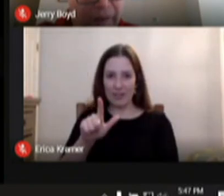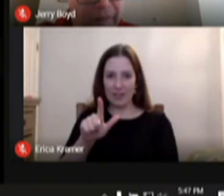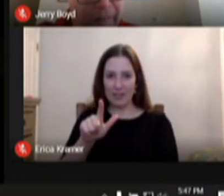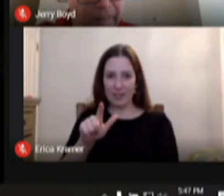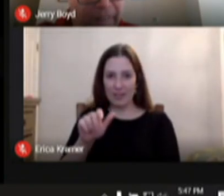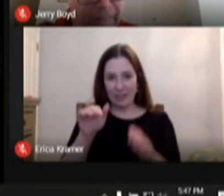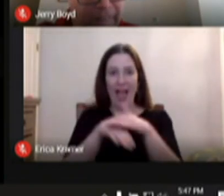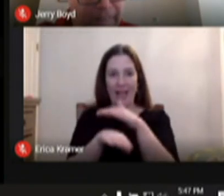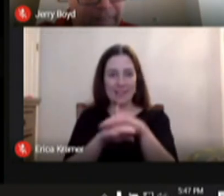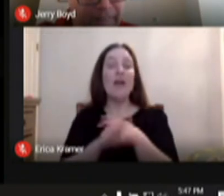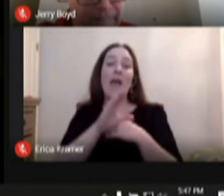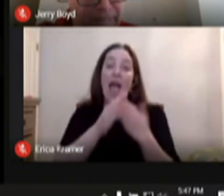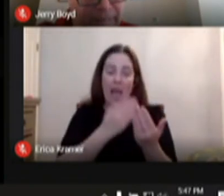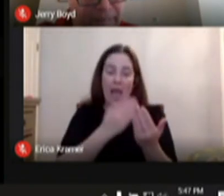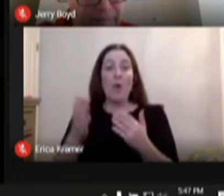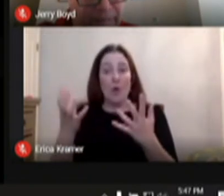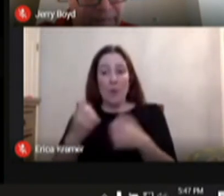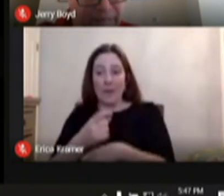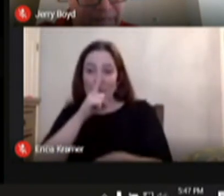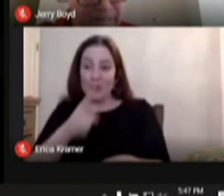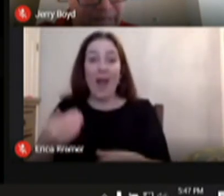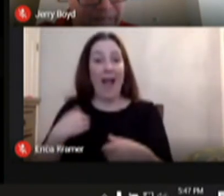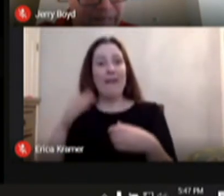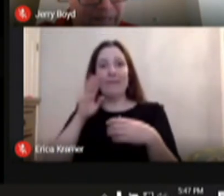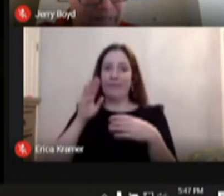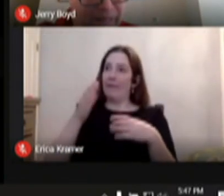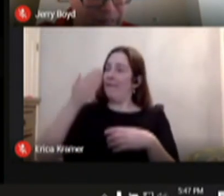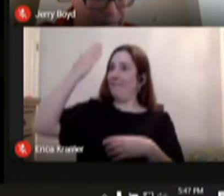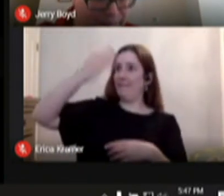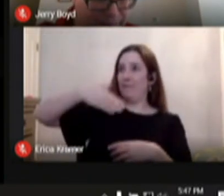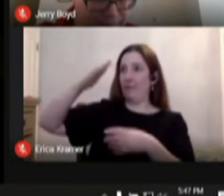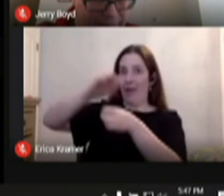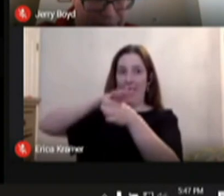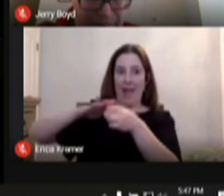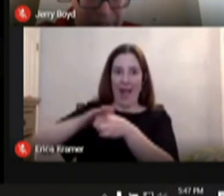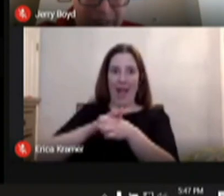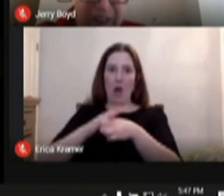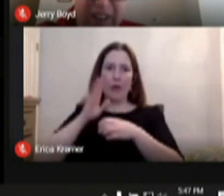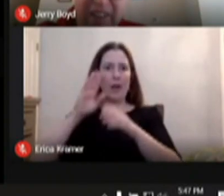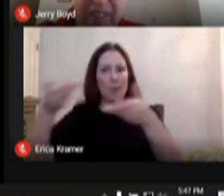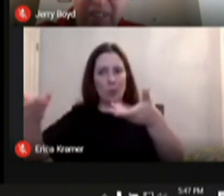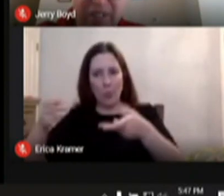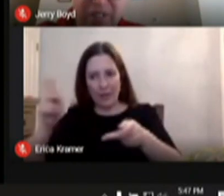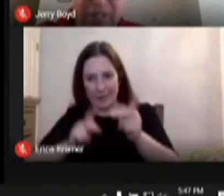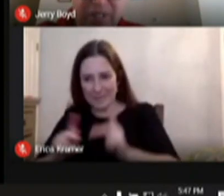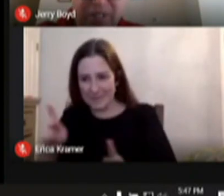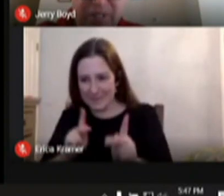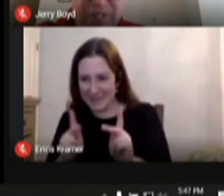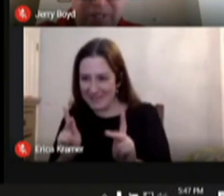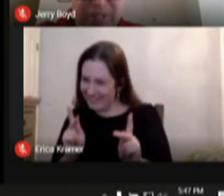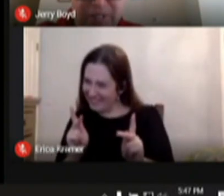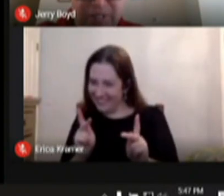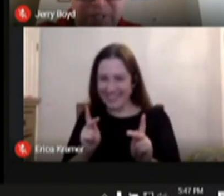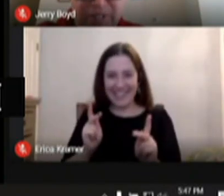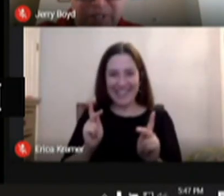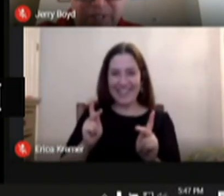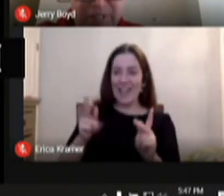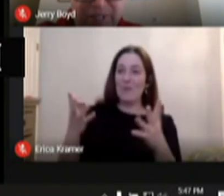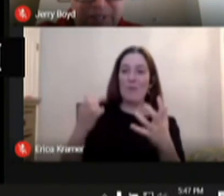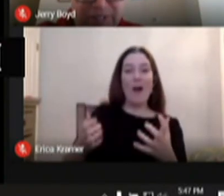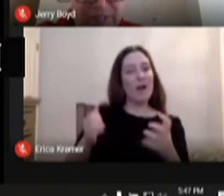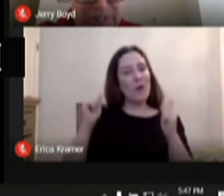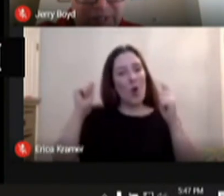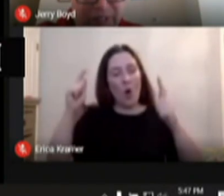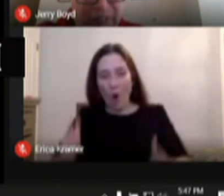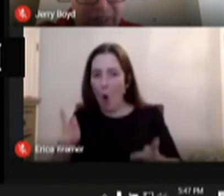welcoming and civic front yard is really about daily use, ensuring that the plaza can welcome all Bostonians, no matter how